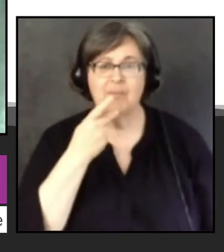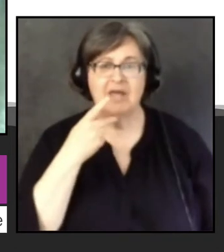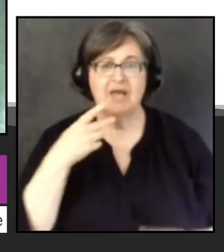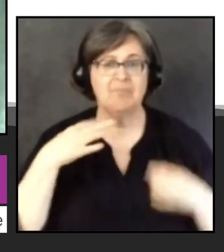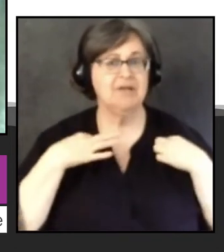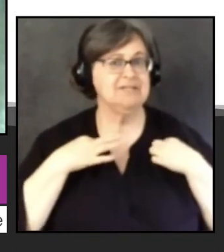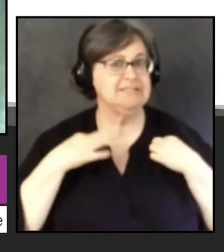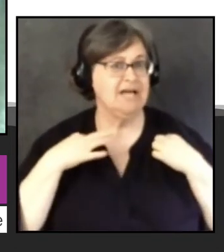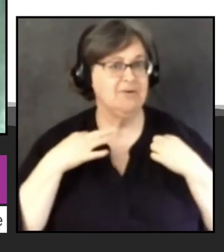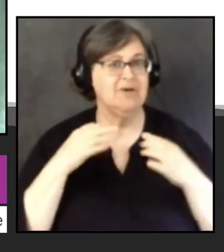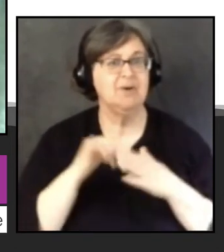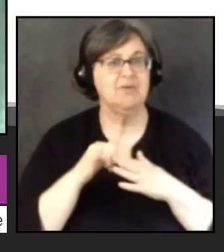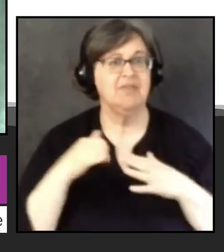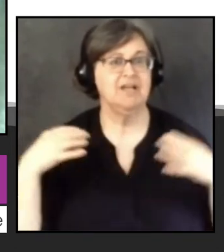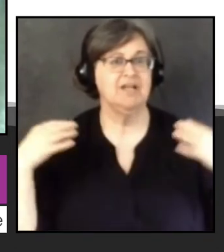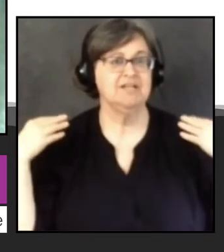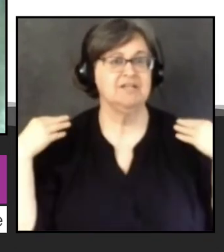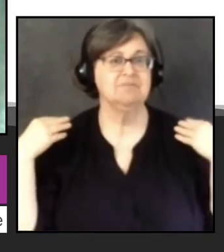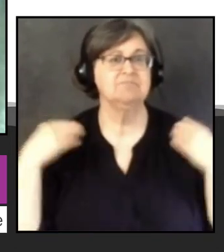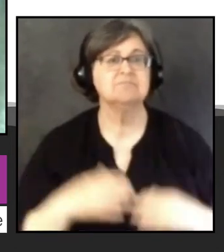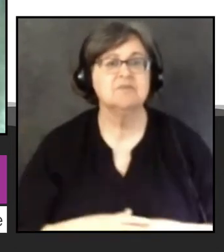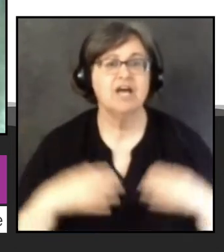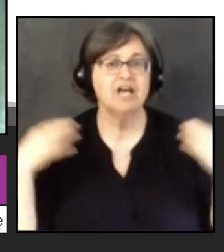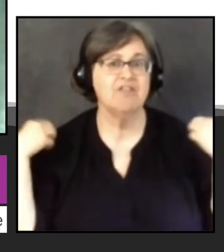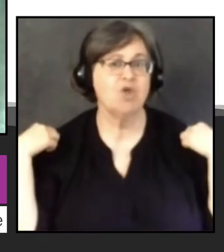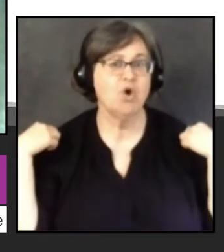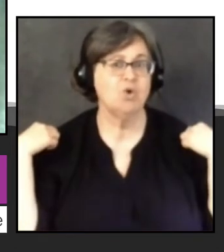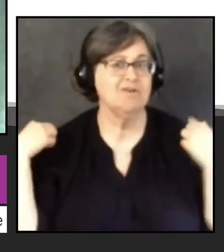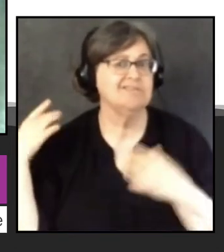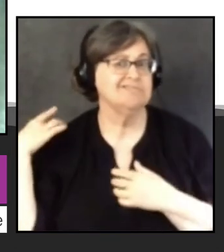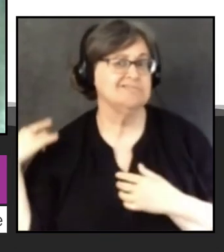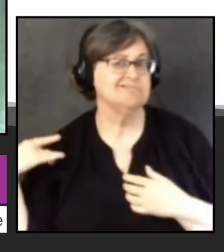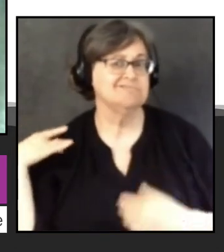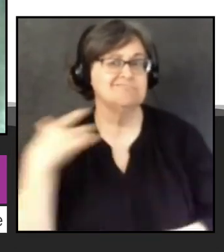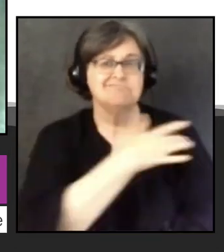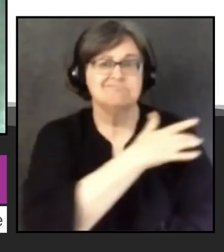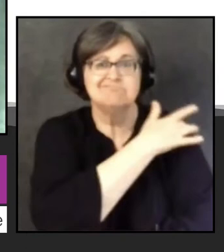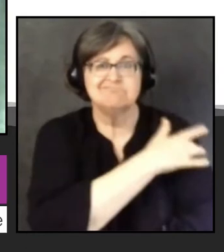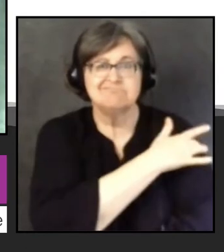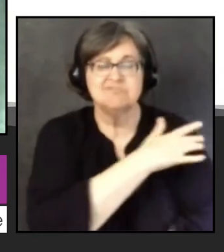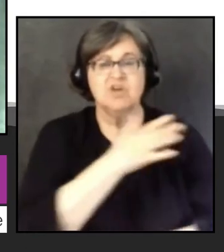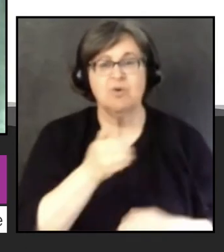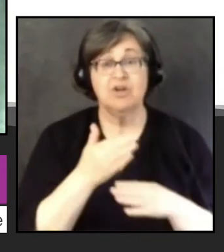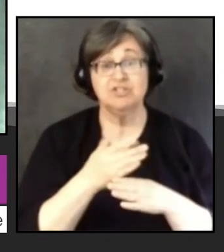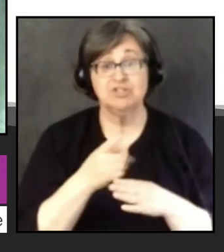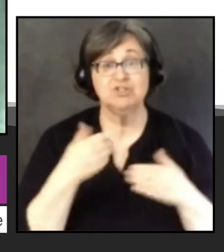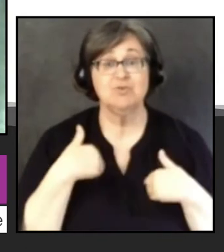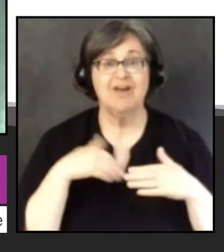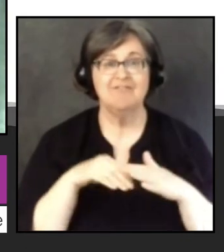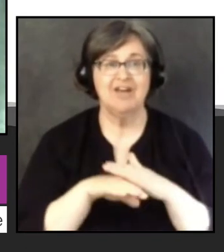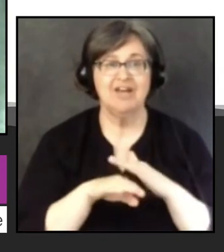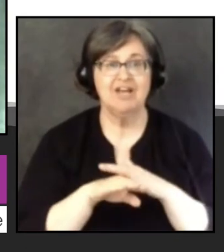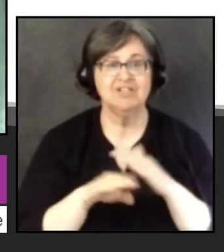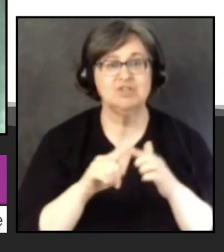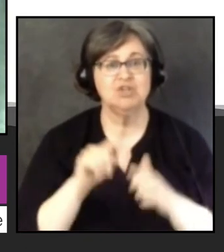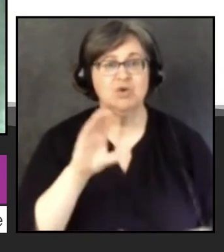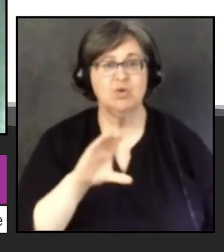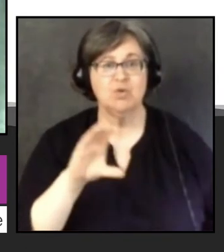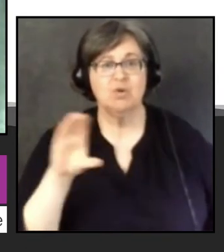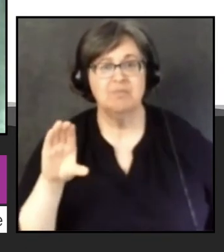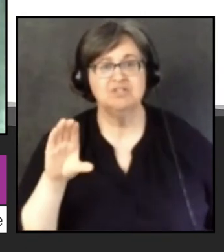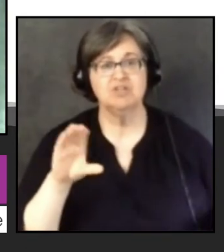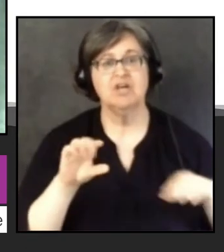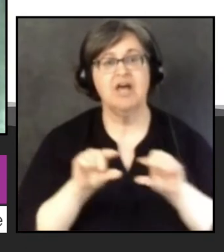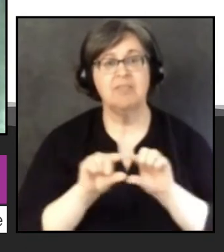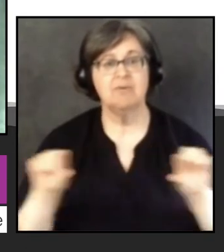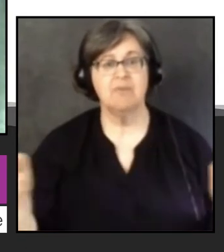top that has shoulder cutouts. To start off, we wanted to share that you do have access to closed captions at the